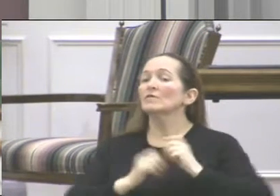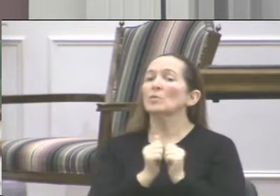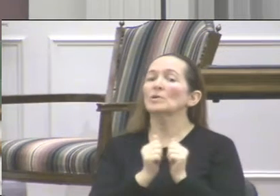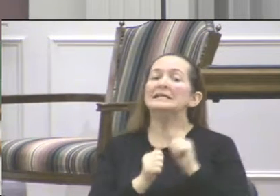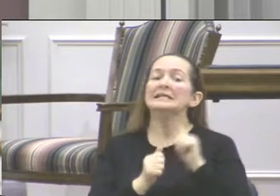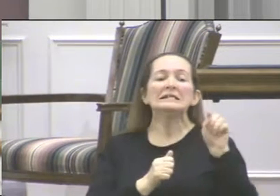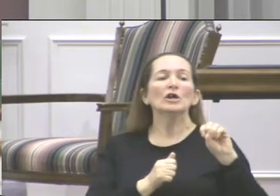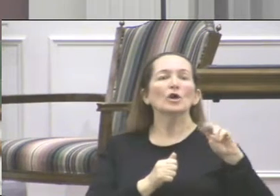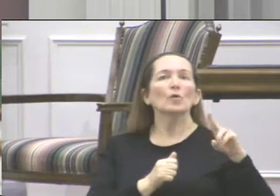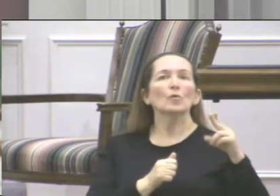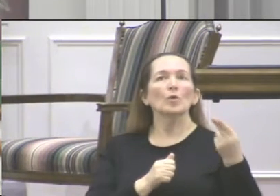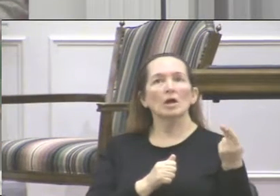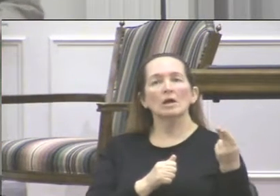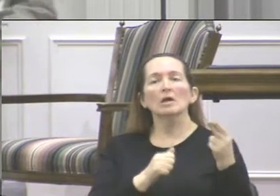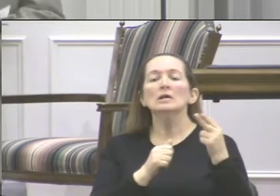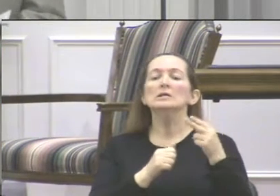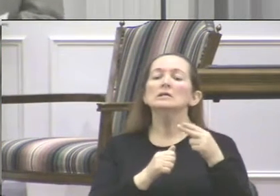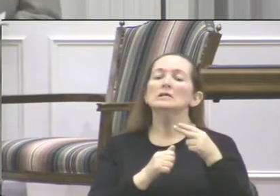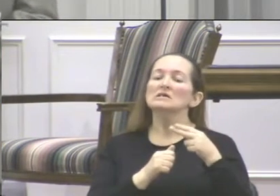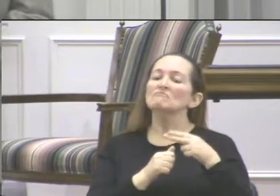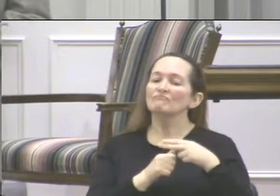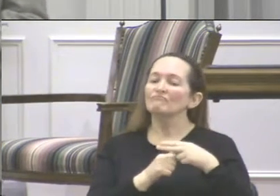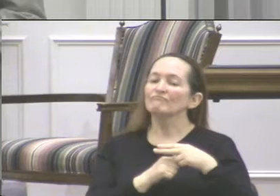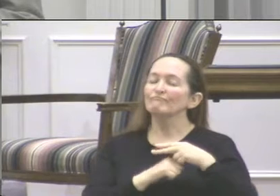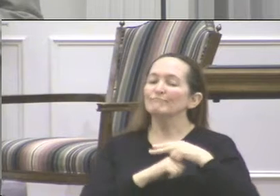Terah settled in Haran.